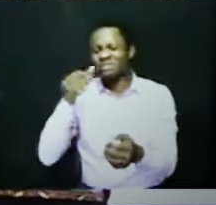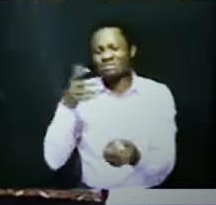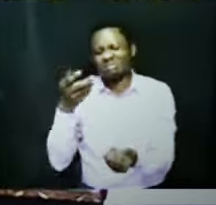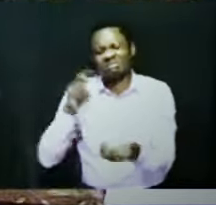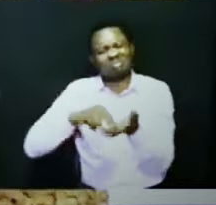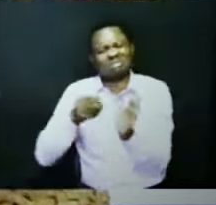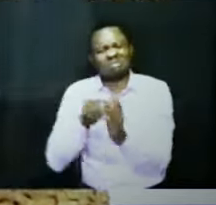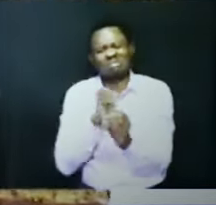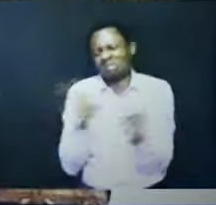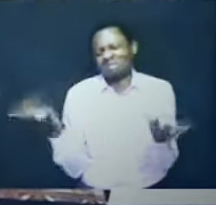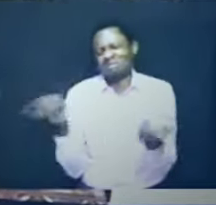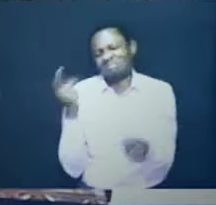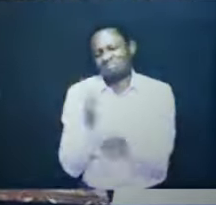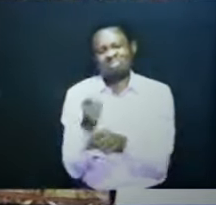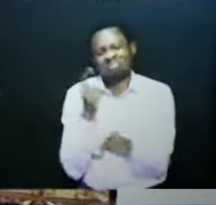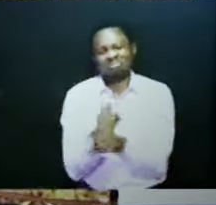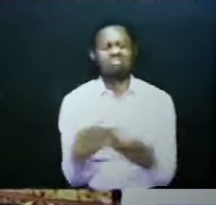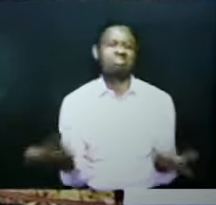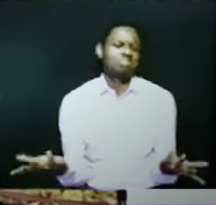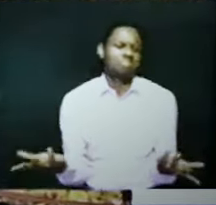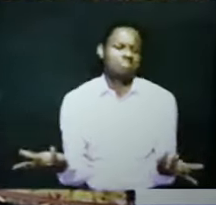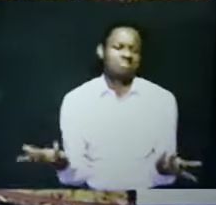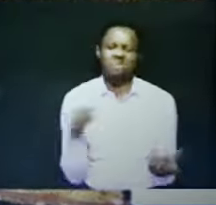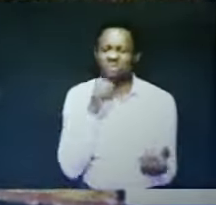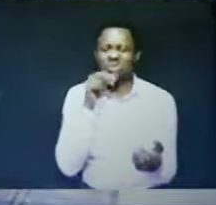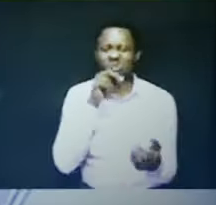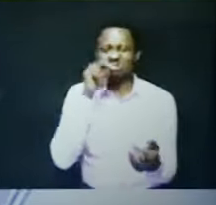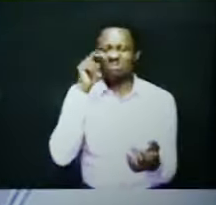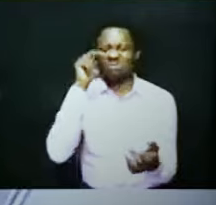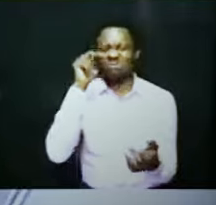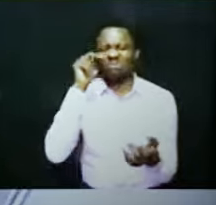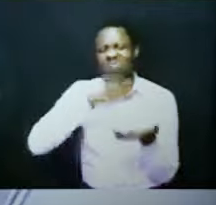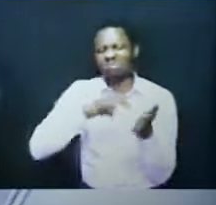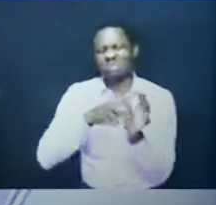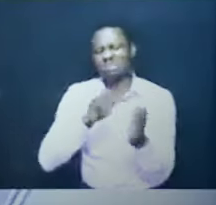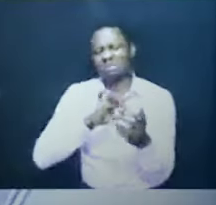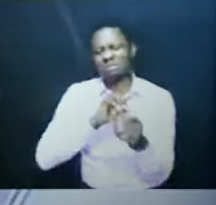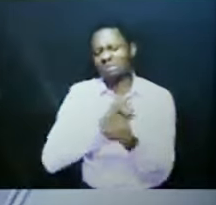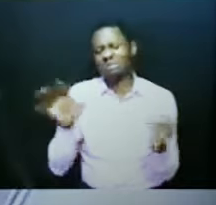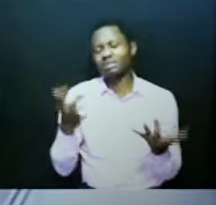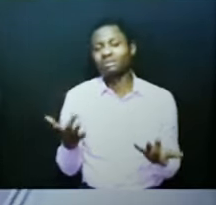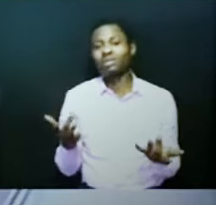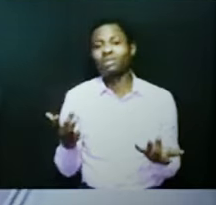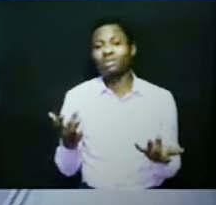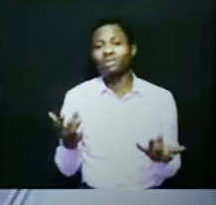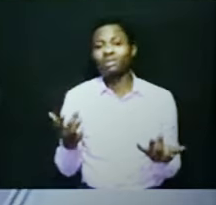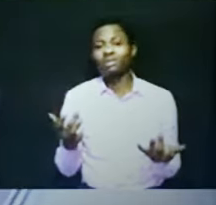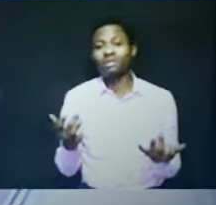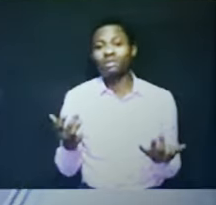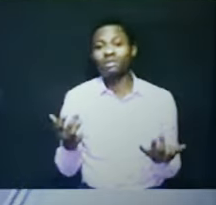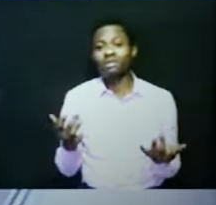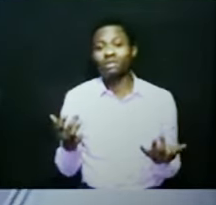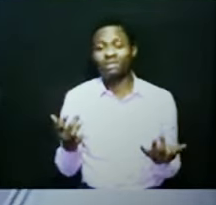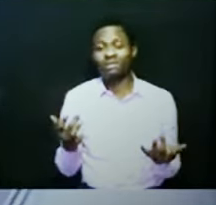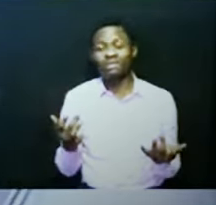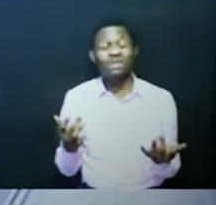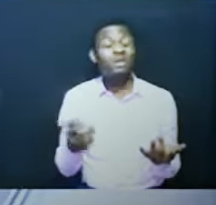2023 does not mean much. In fact, what that means is that your death is